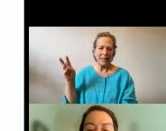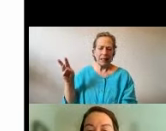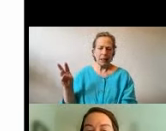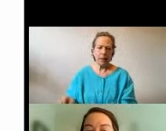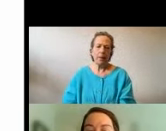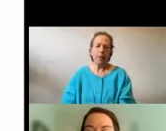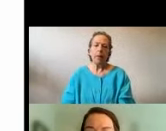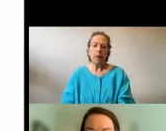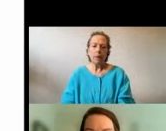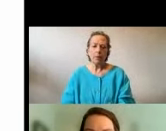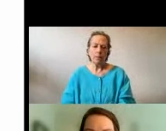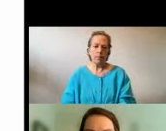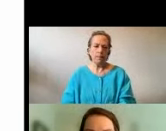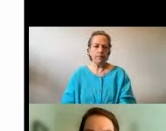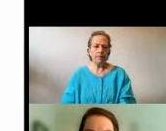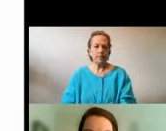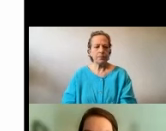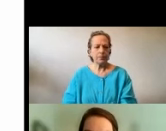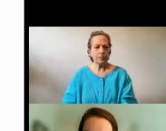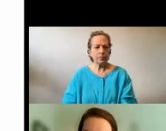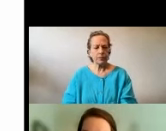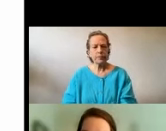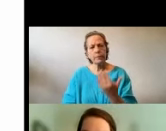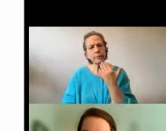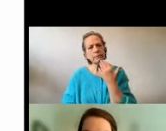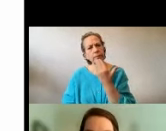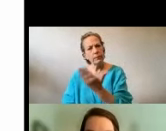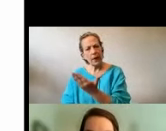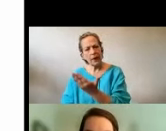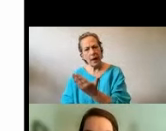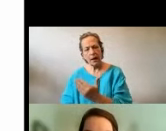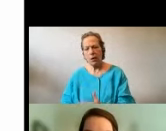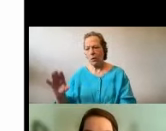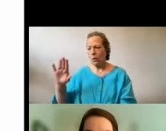Thanks, Bethany. So that's sort of the